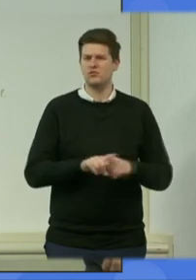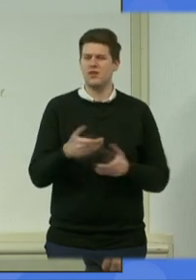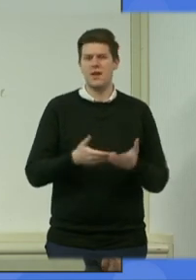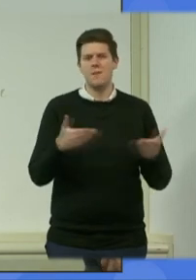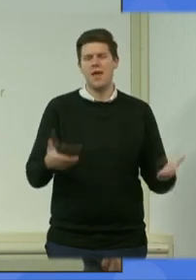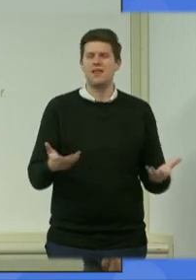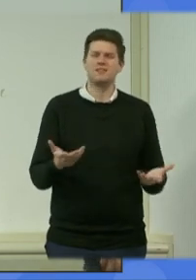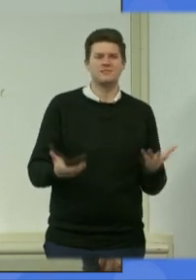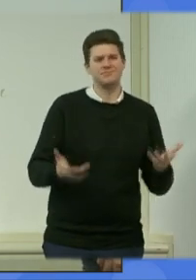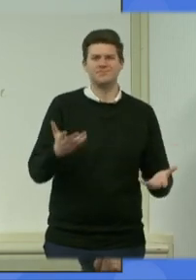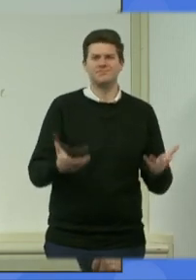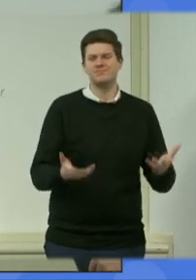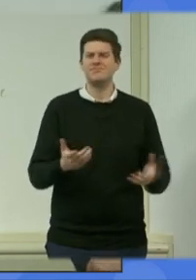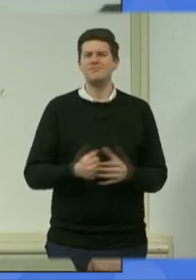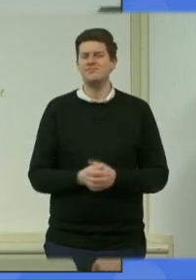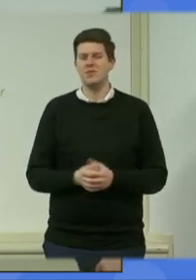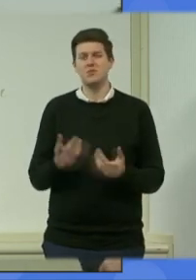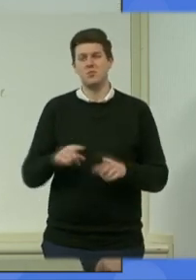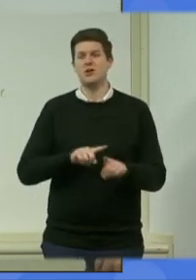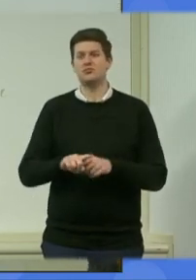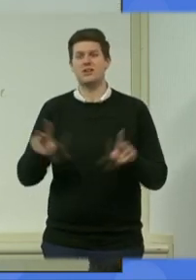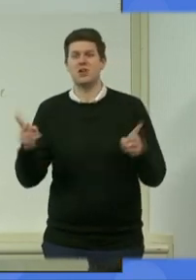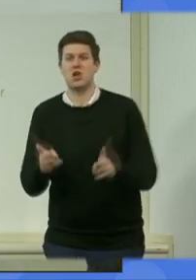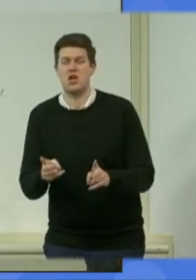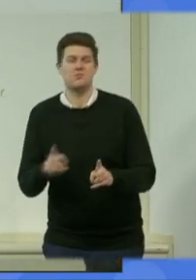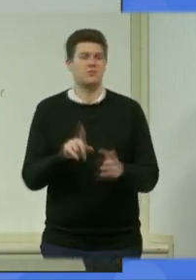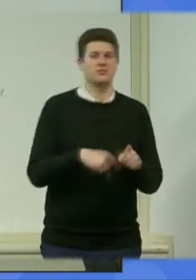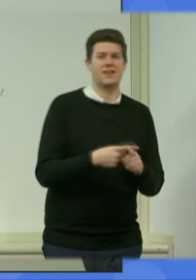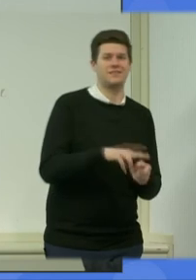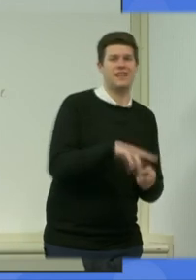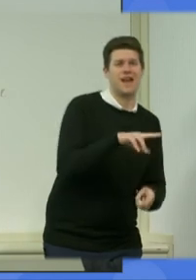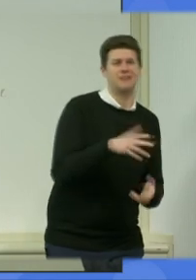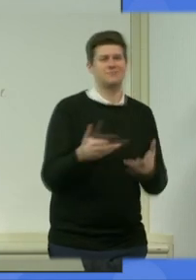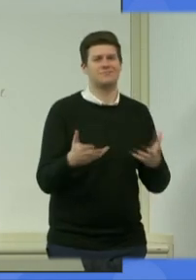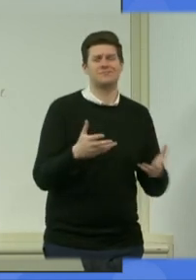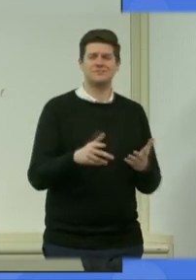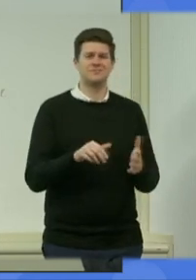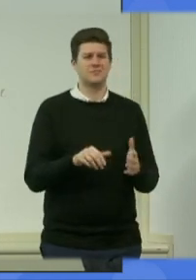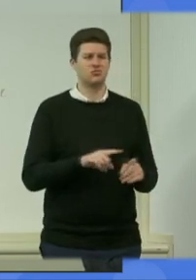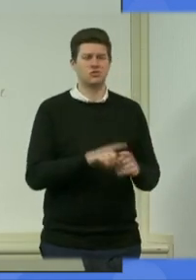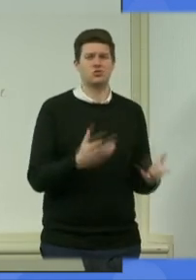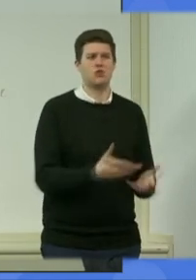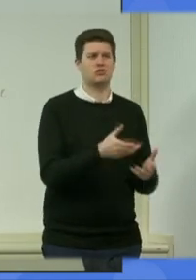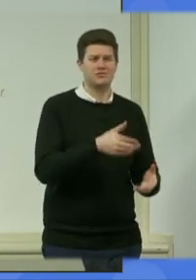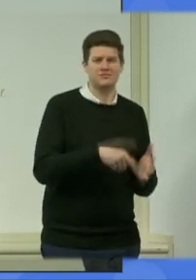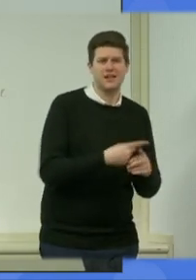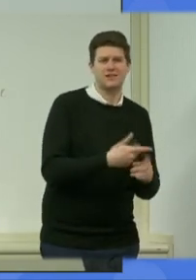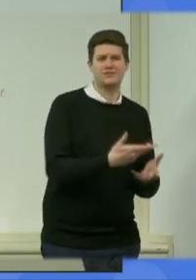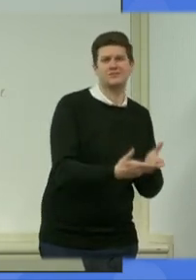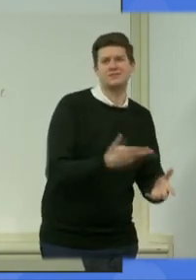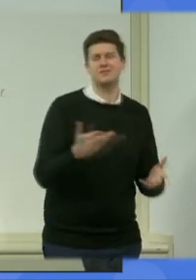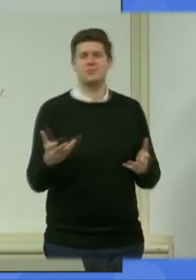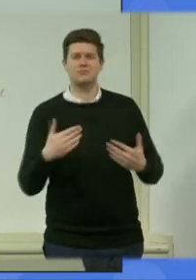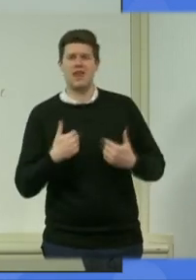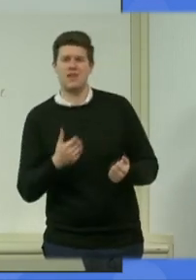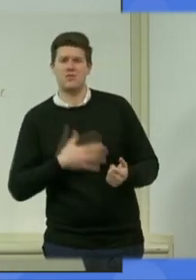hand, we're subsidising unhealthy companies. On the other hand, we're charging them. That's really difficult to reconcile, and I'm being glib. So these